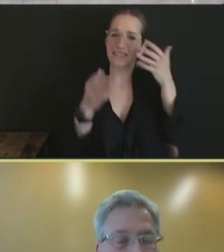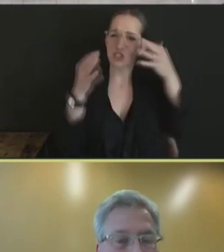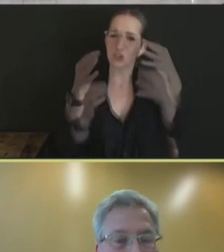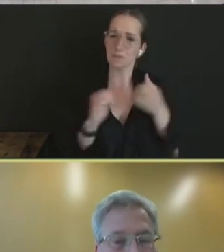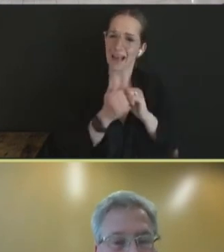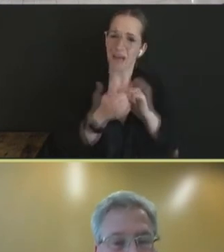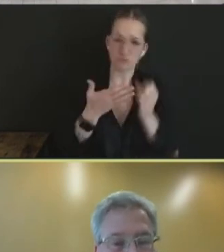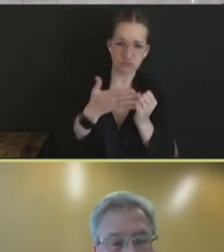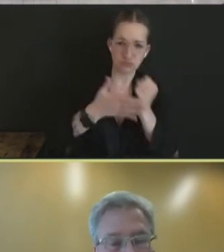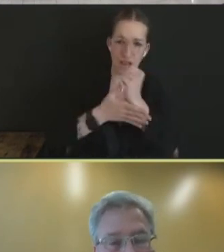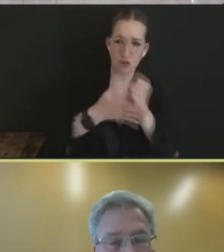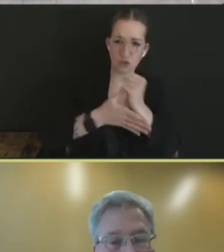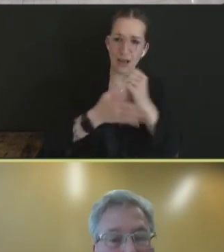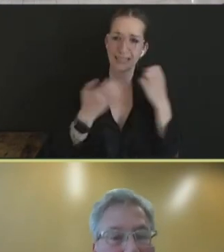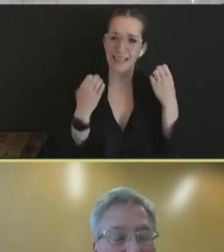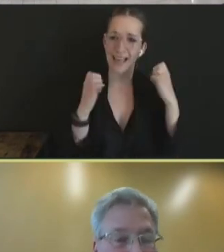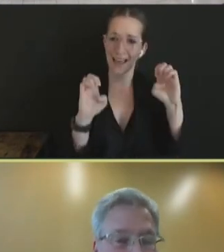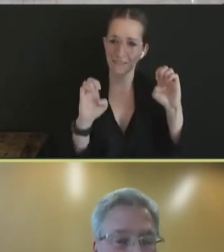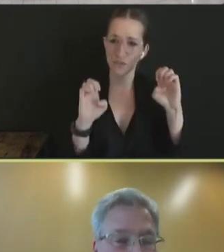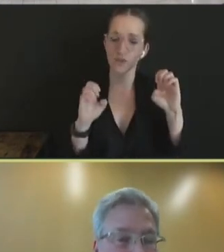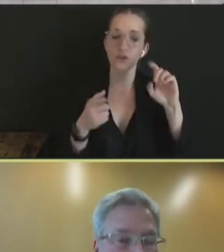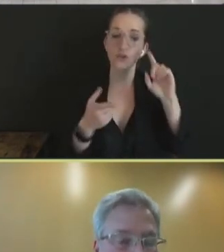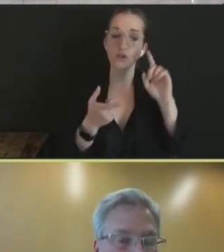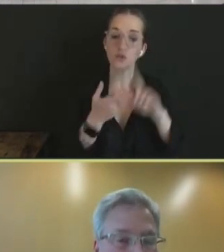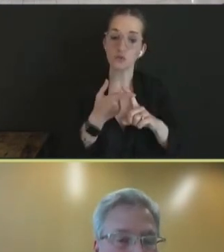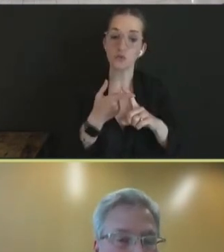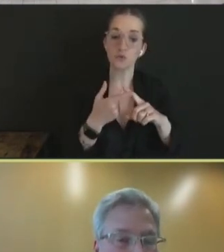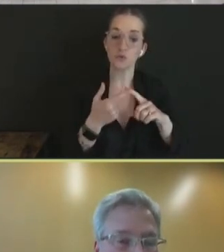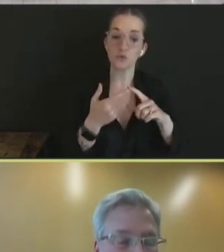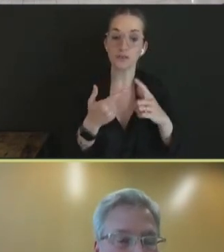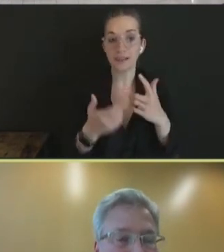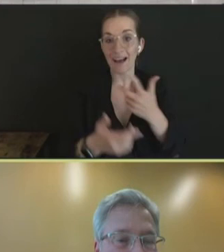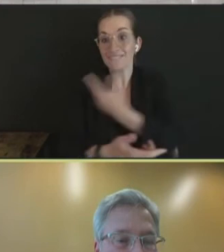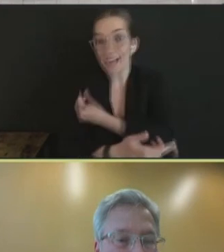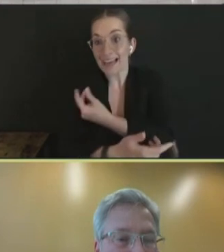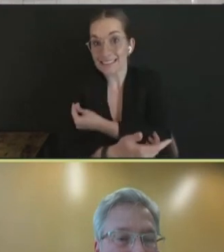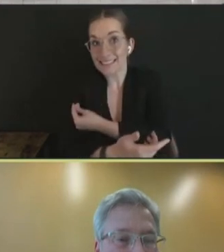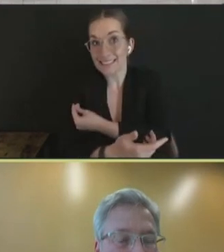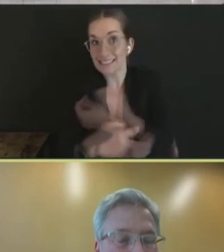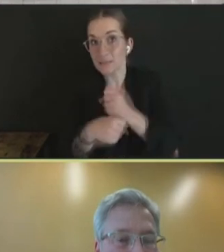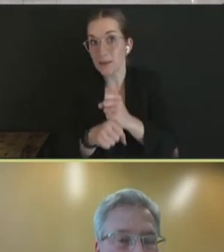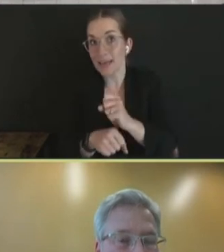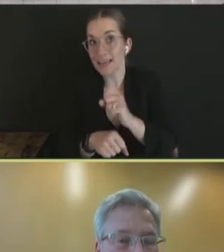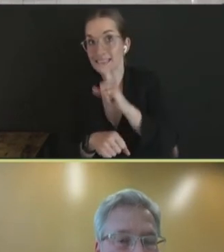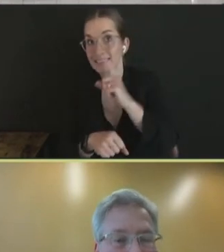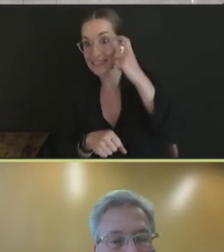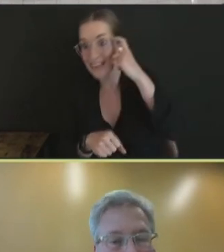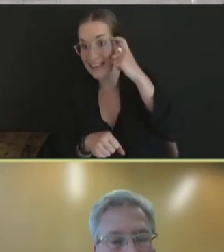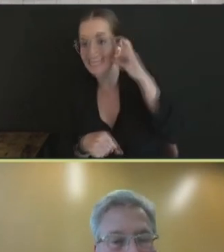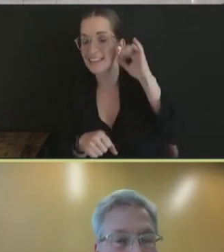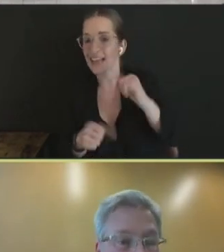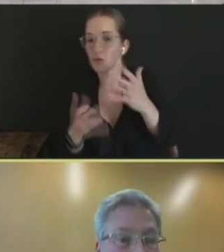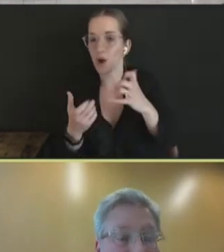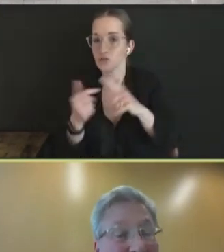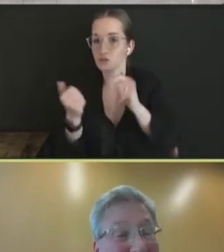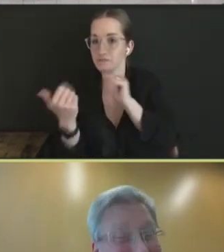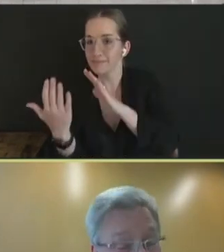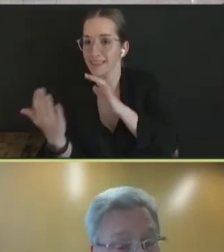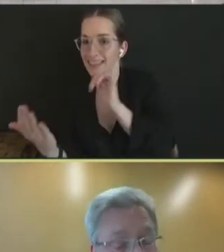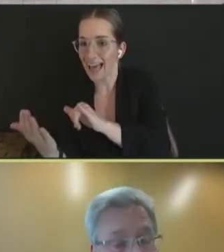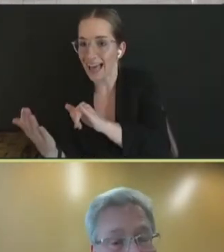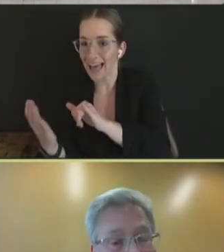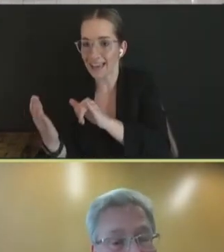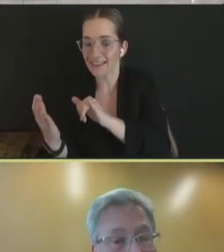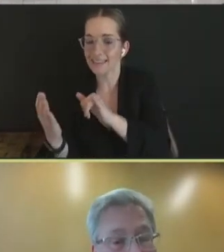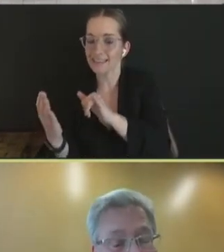your efforts so that where vaccines might make most sense, that's what you would do. Or if it